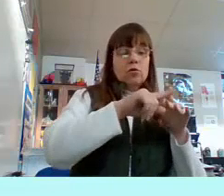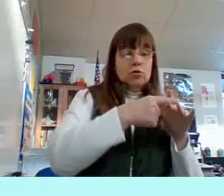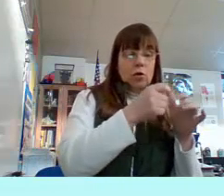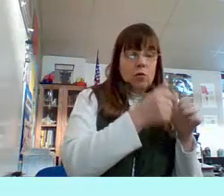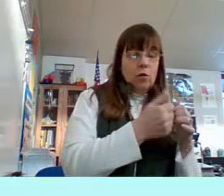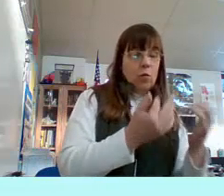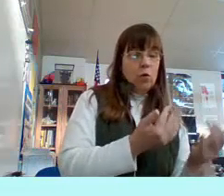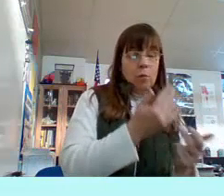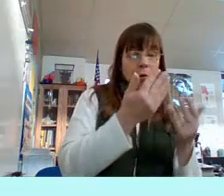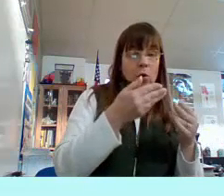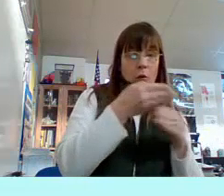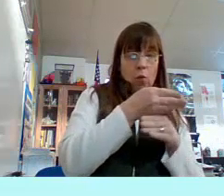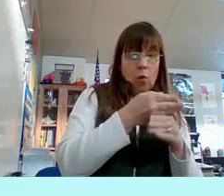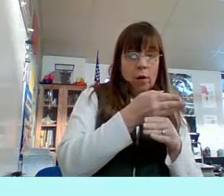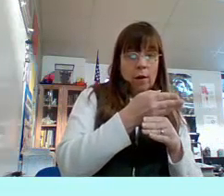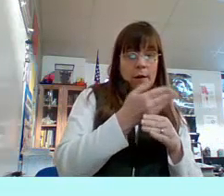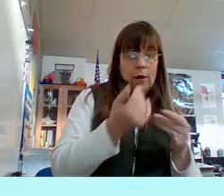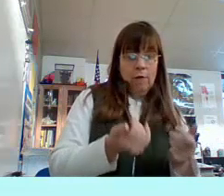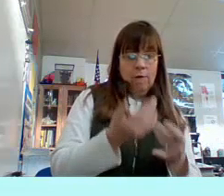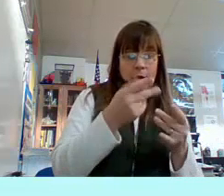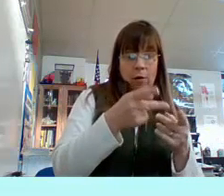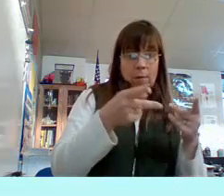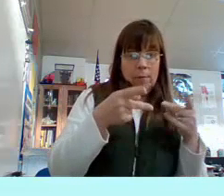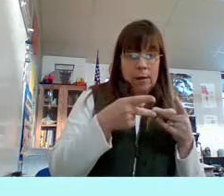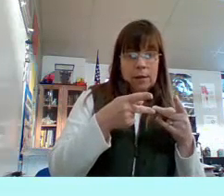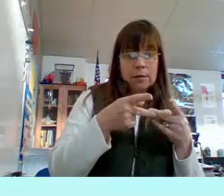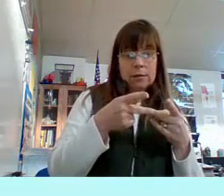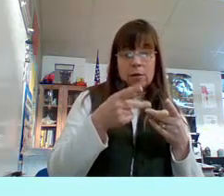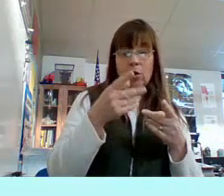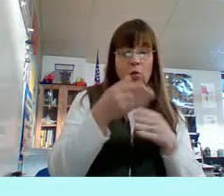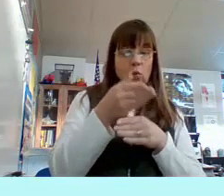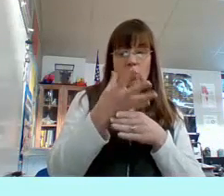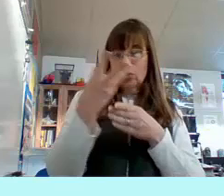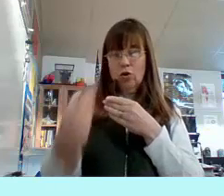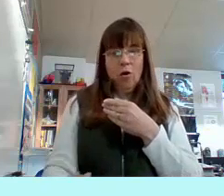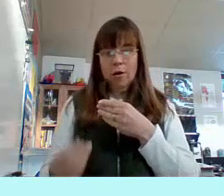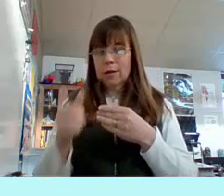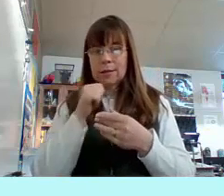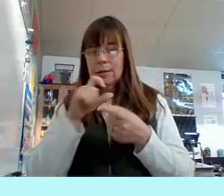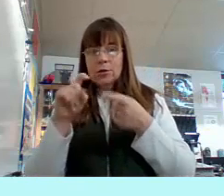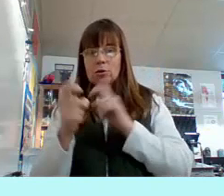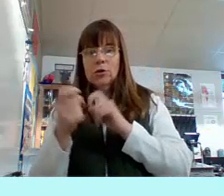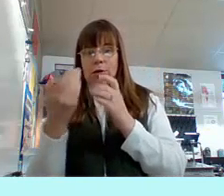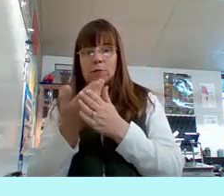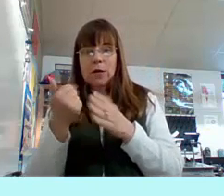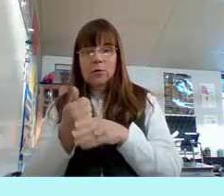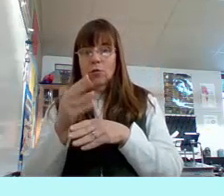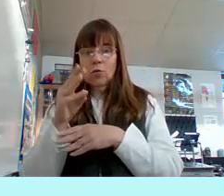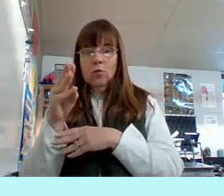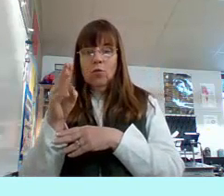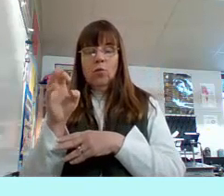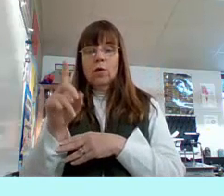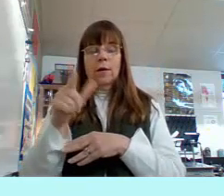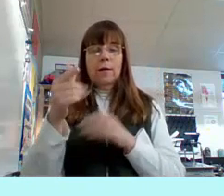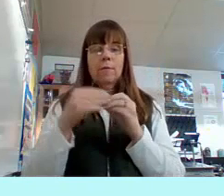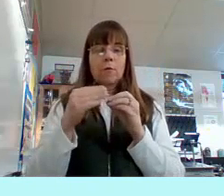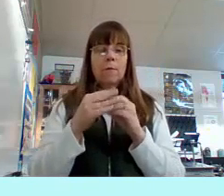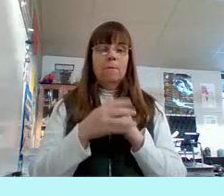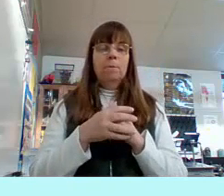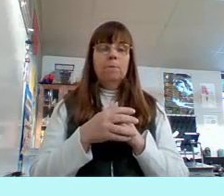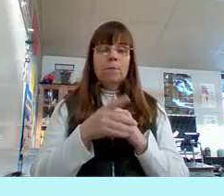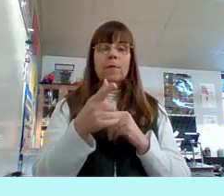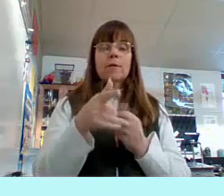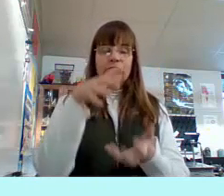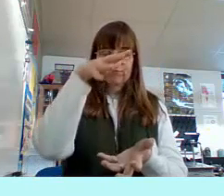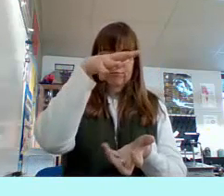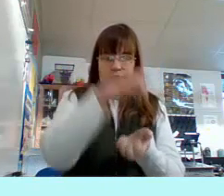wood, when you burn wood in your fireplace, the wood's gone. You can't get that back. So the examples down here, a physical change